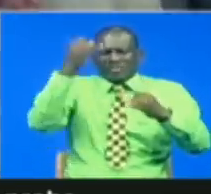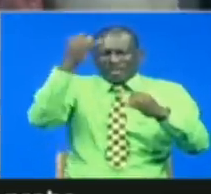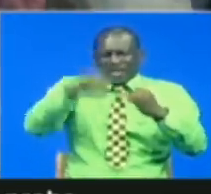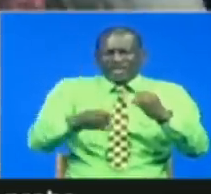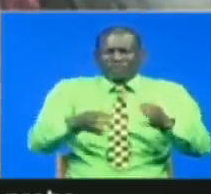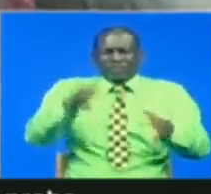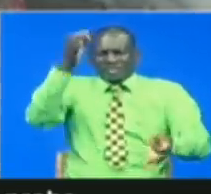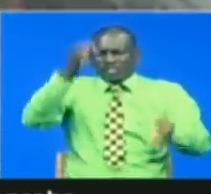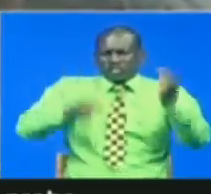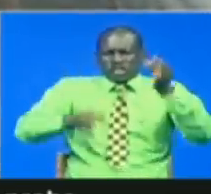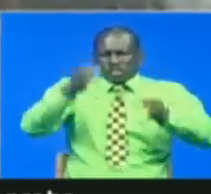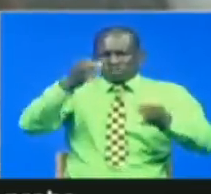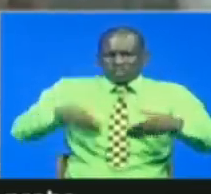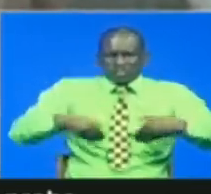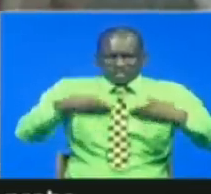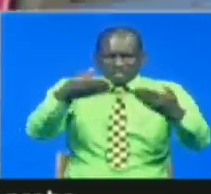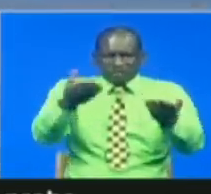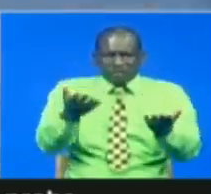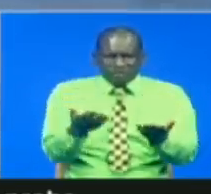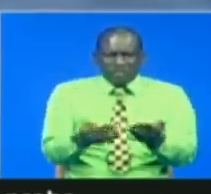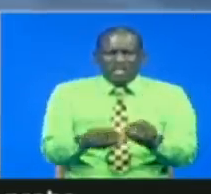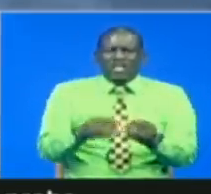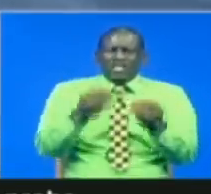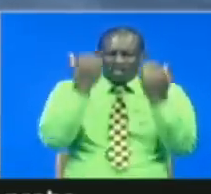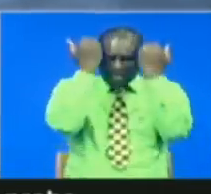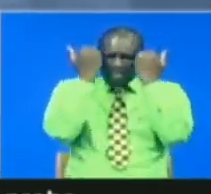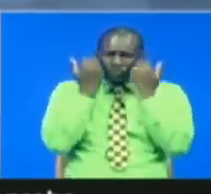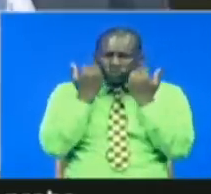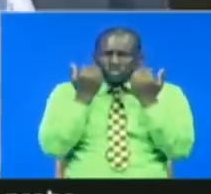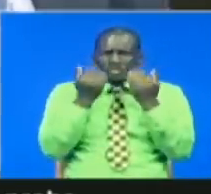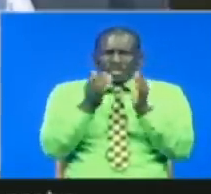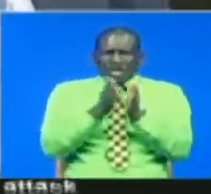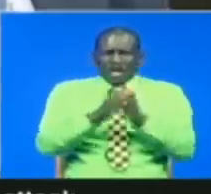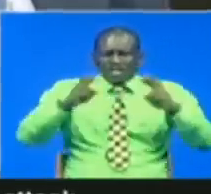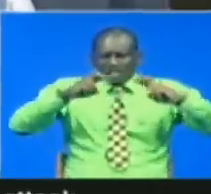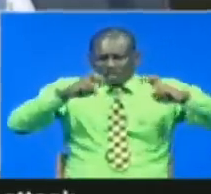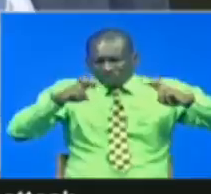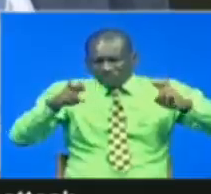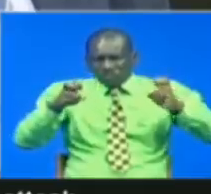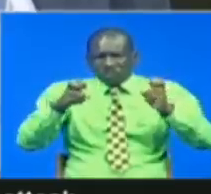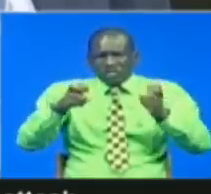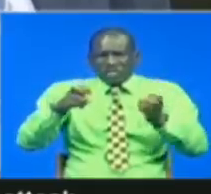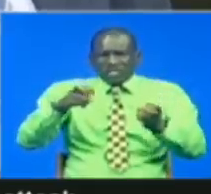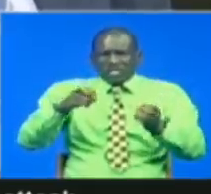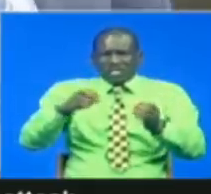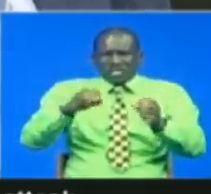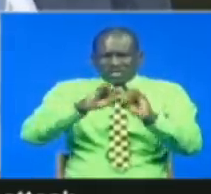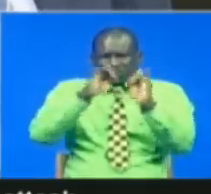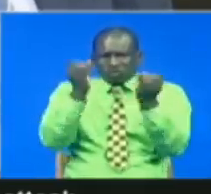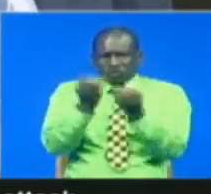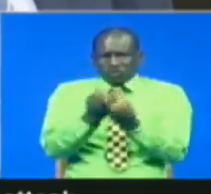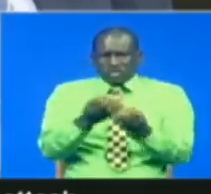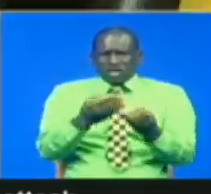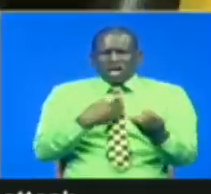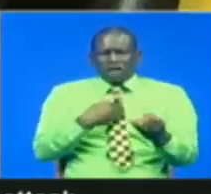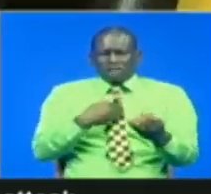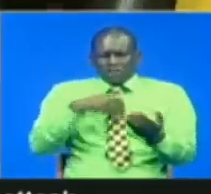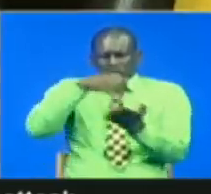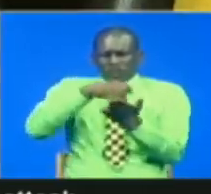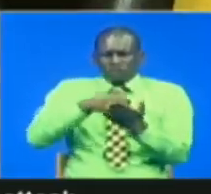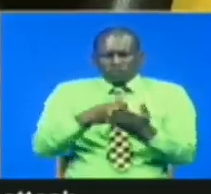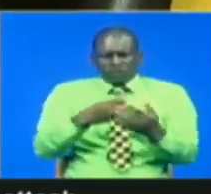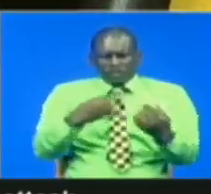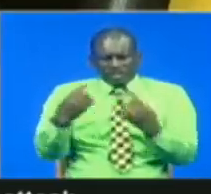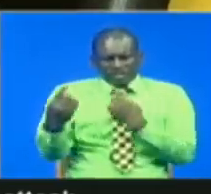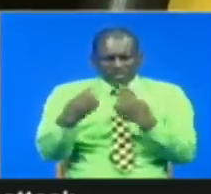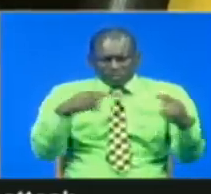given. The judiciary and the investigating and prosecuting agencies have engaged in a back and forth over who